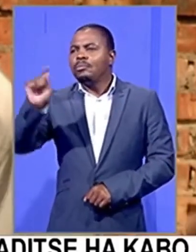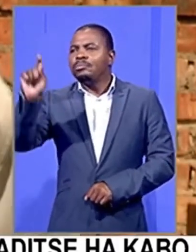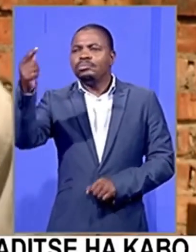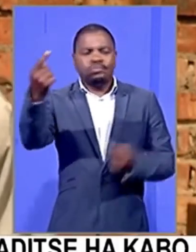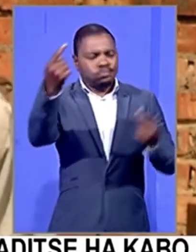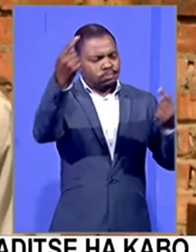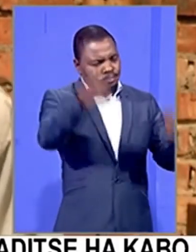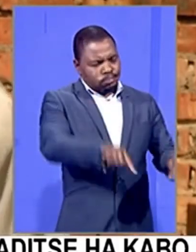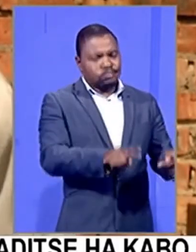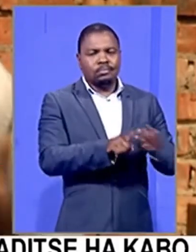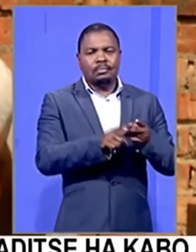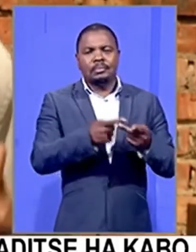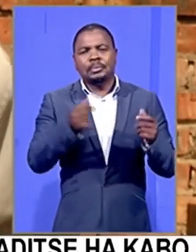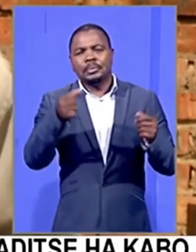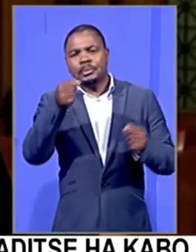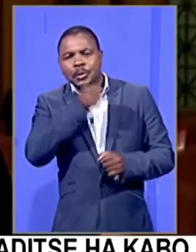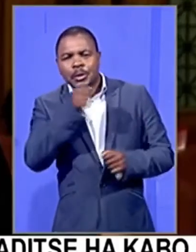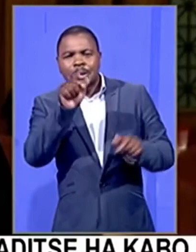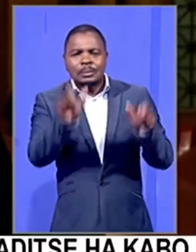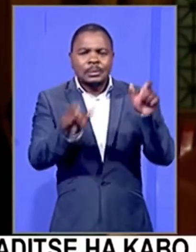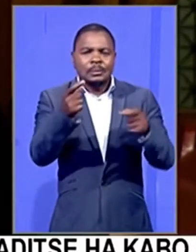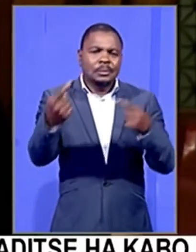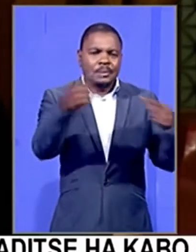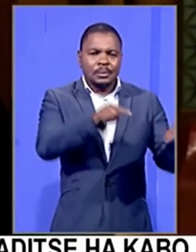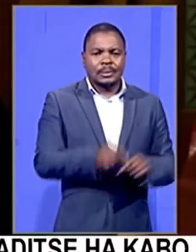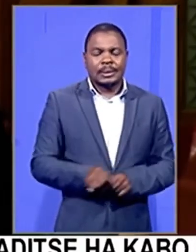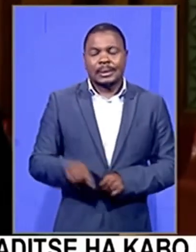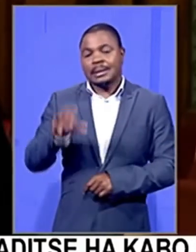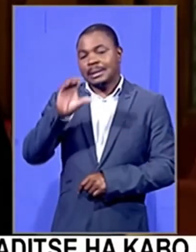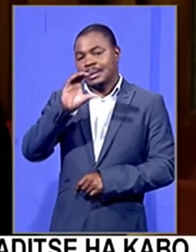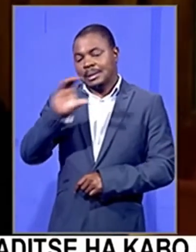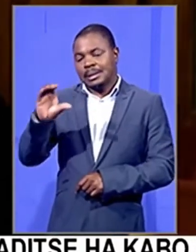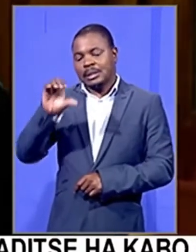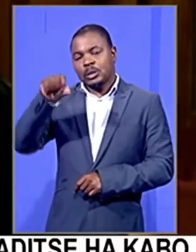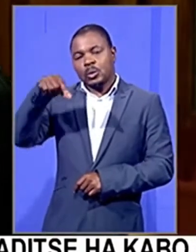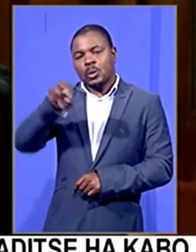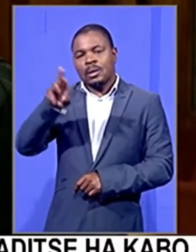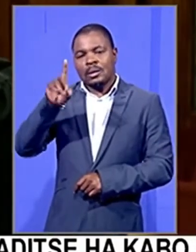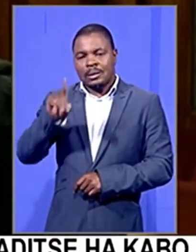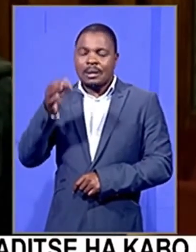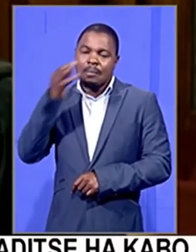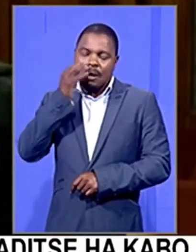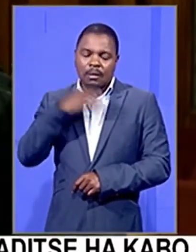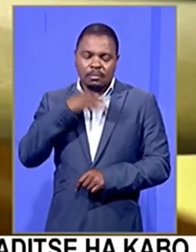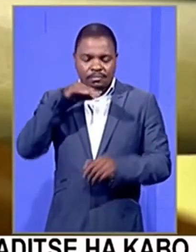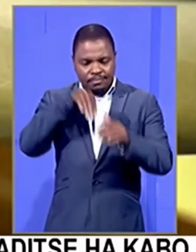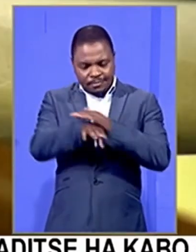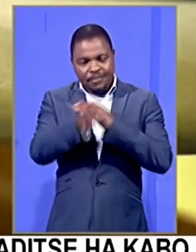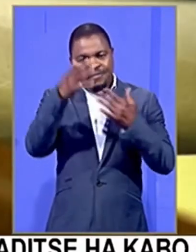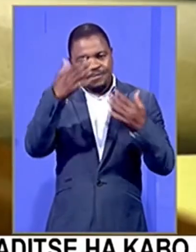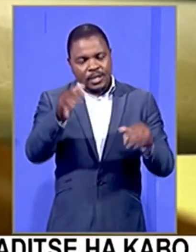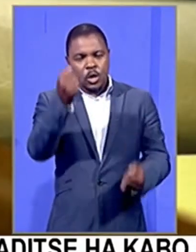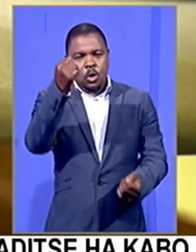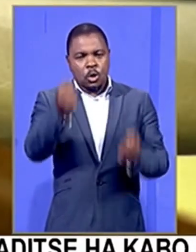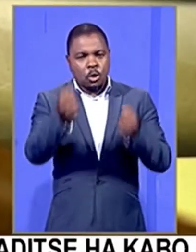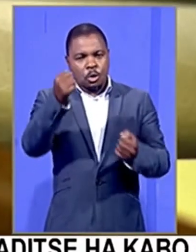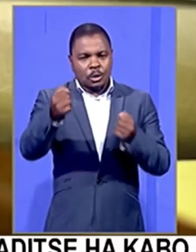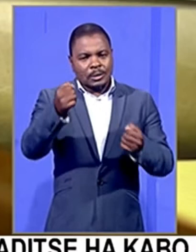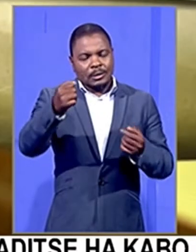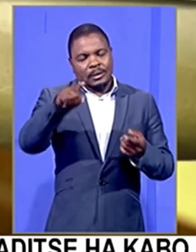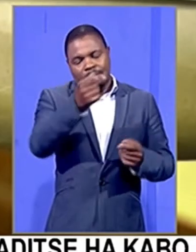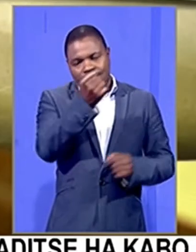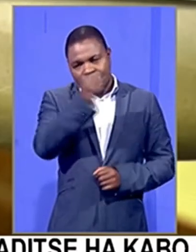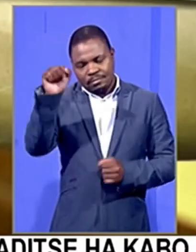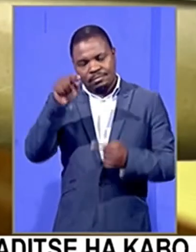le batho ba ba binang ba tla mo. C-Squared e re e kentse kopo ya ho ipiletsa kgahlano le taelo ya lekgotla.